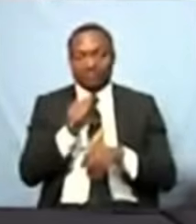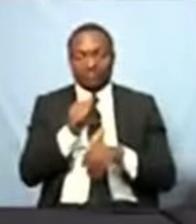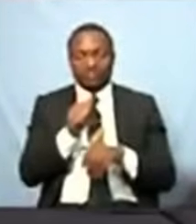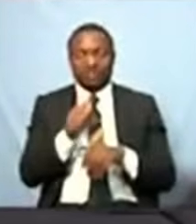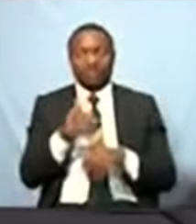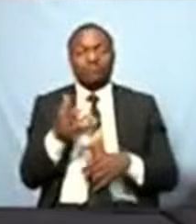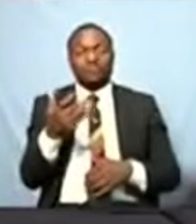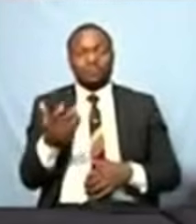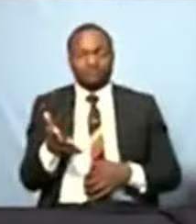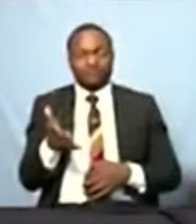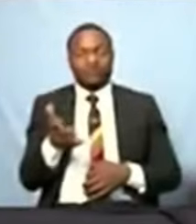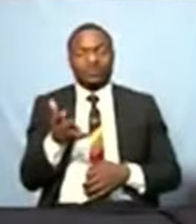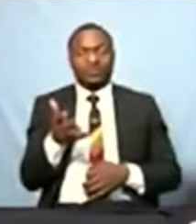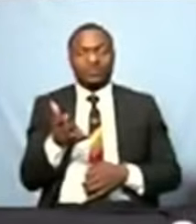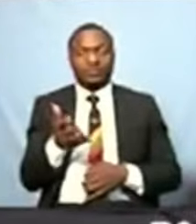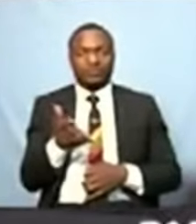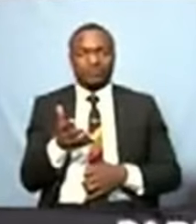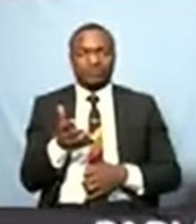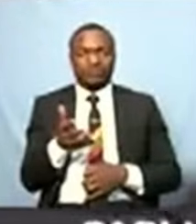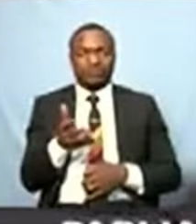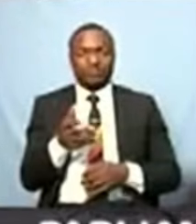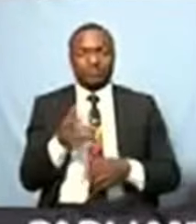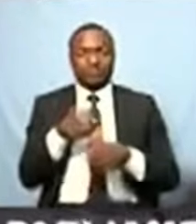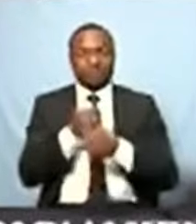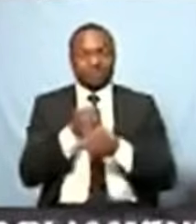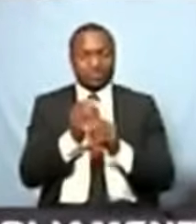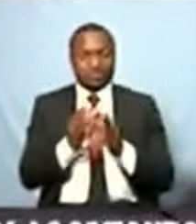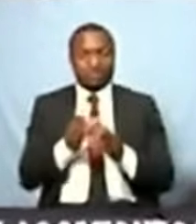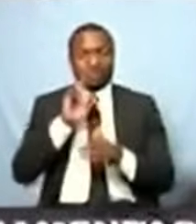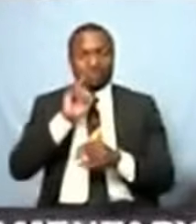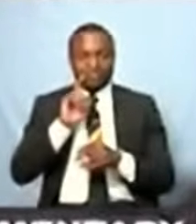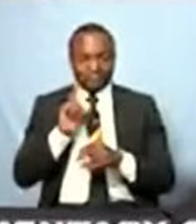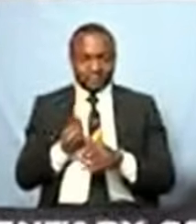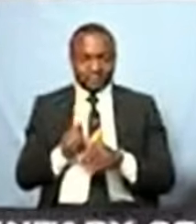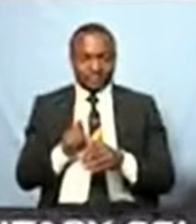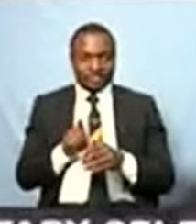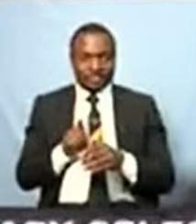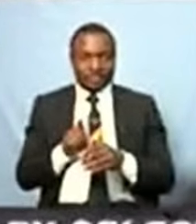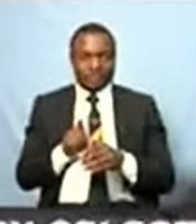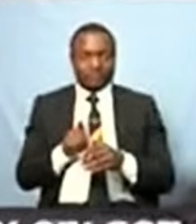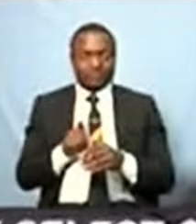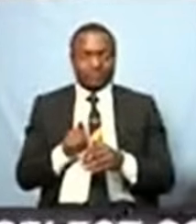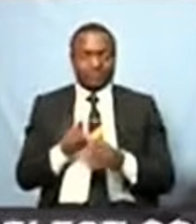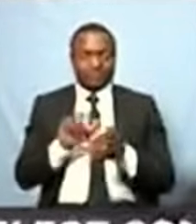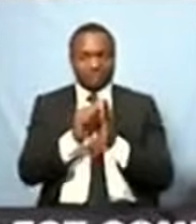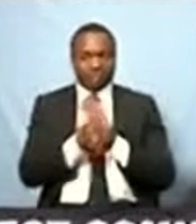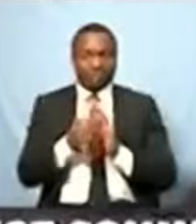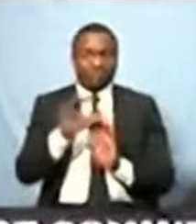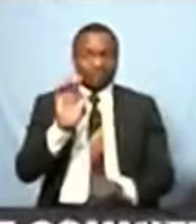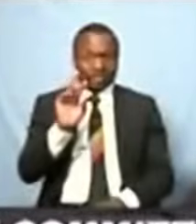irrespective of their source or initiator. Lest we forget, Article